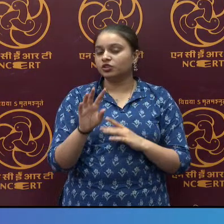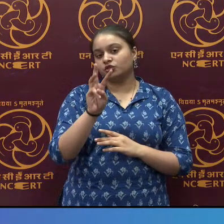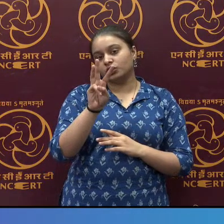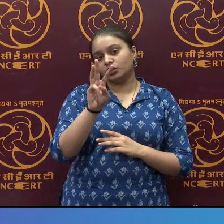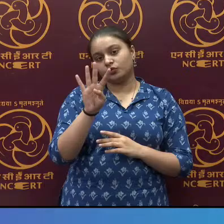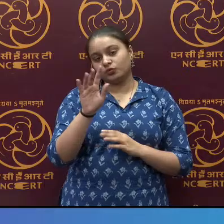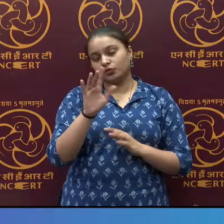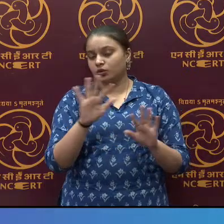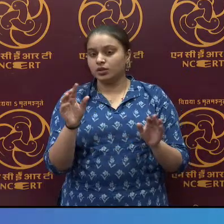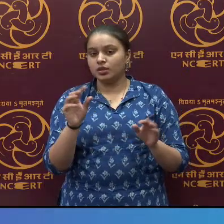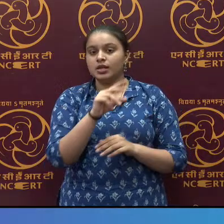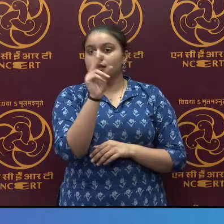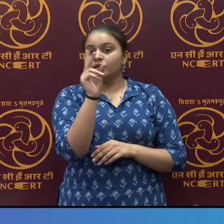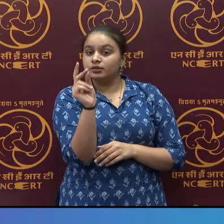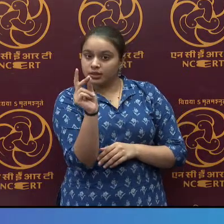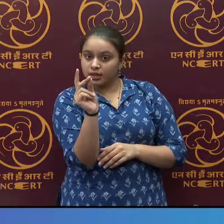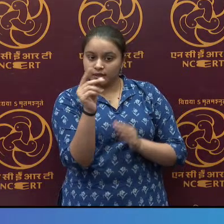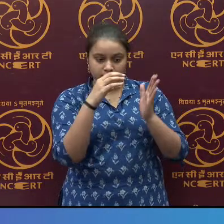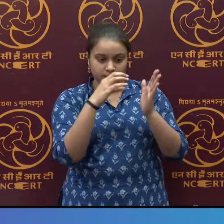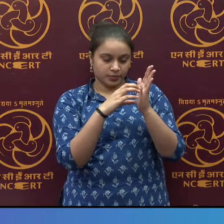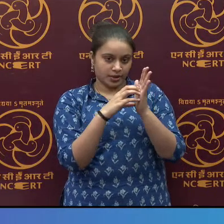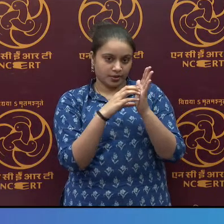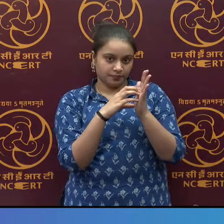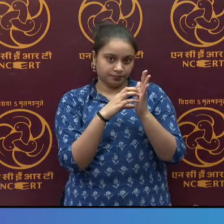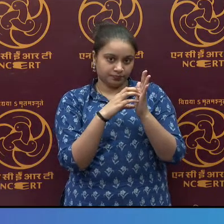After that comes the second paragraph.